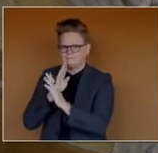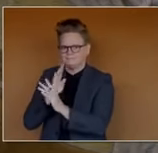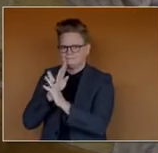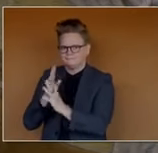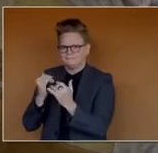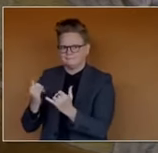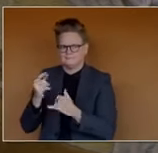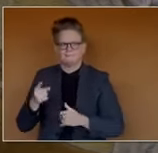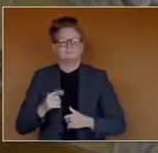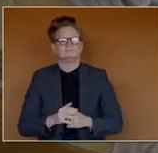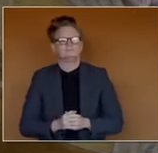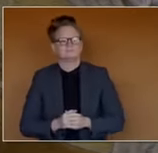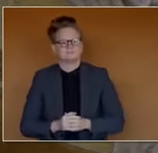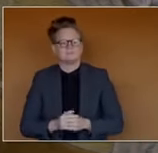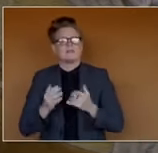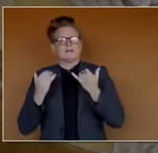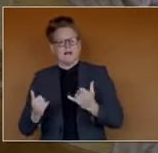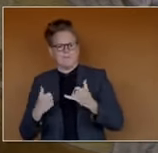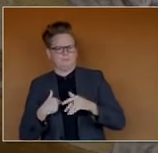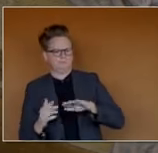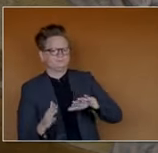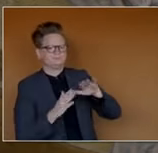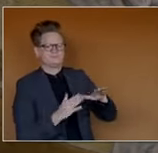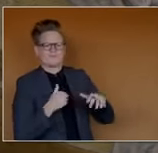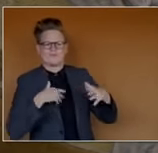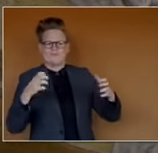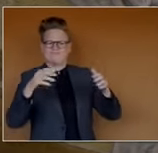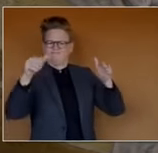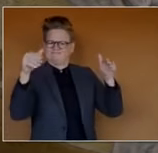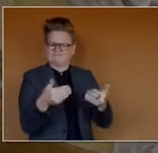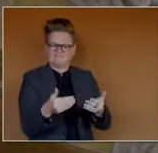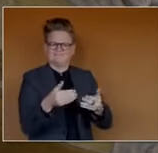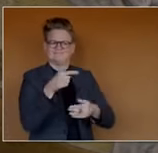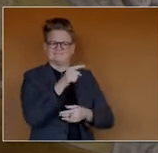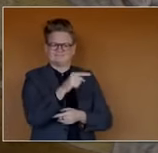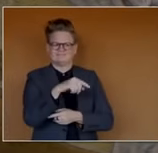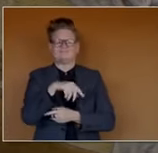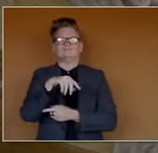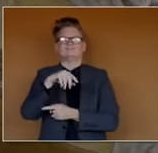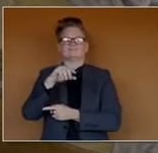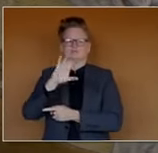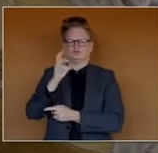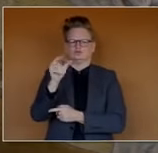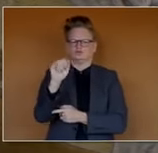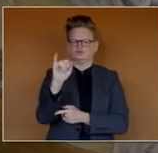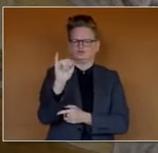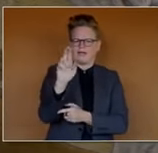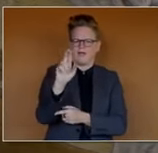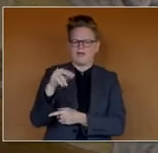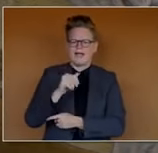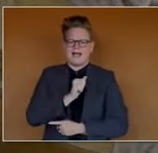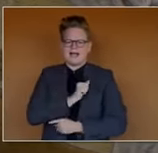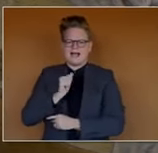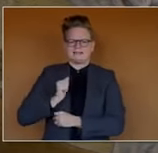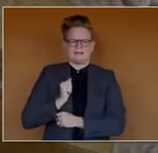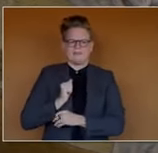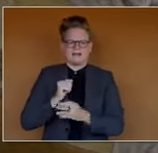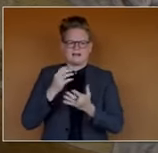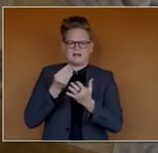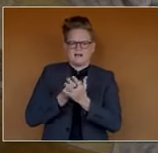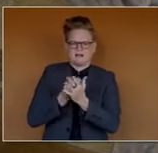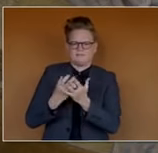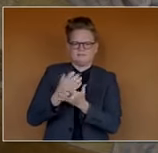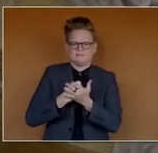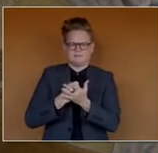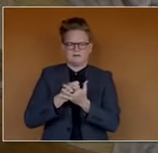my pleasure to introduce the chair of the Assembly's Budget Committee, someone who is going to be a partner in creating one